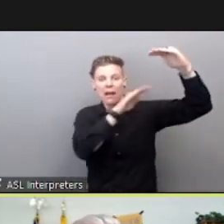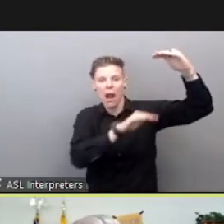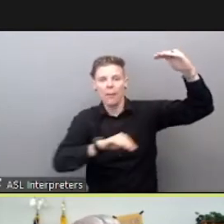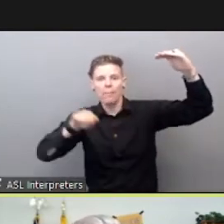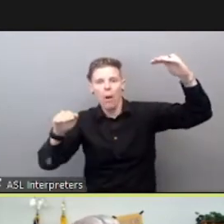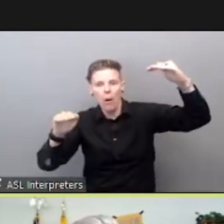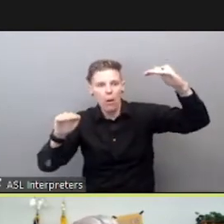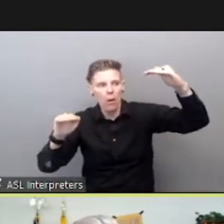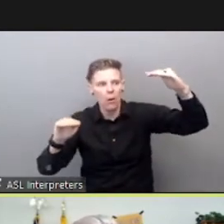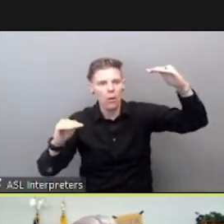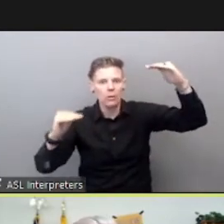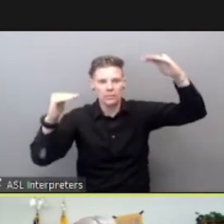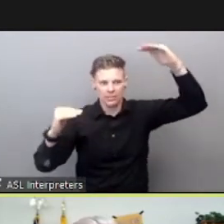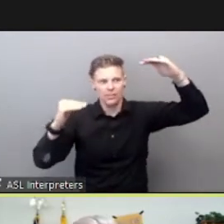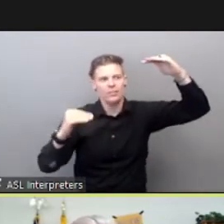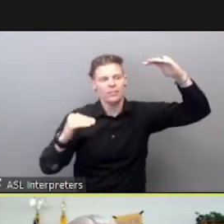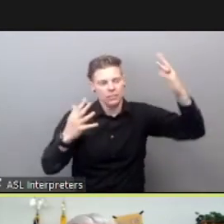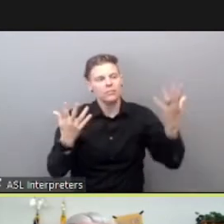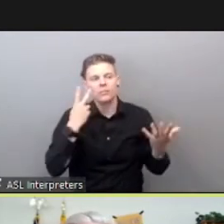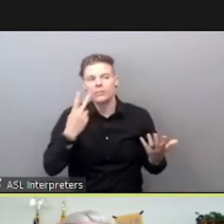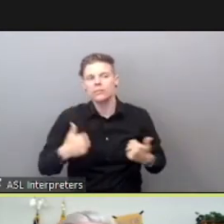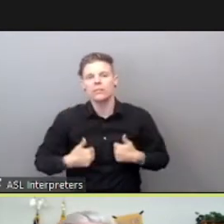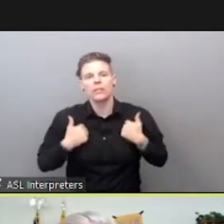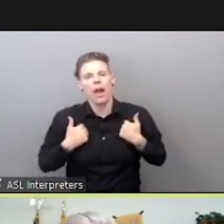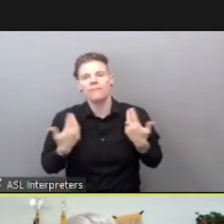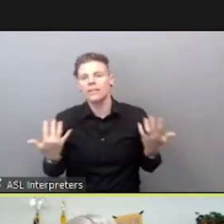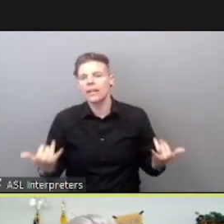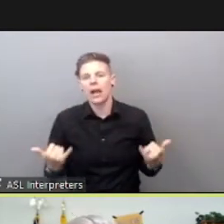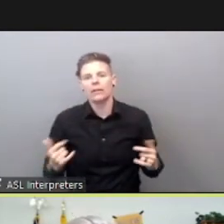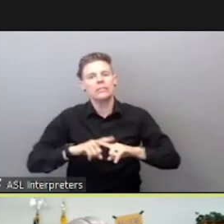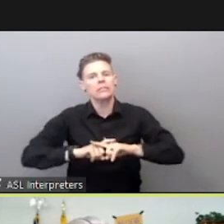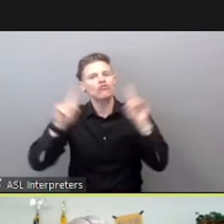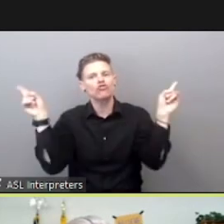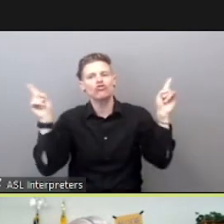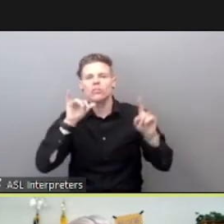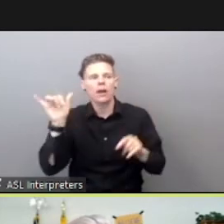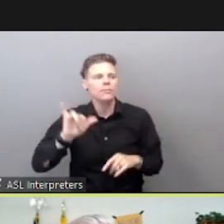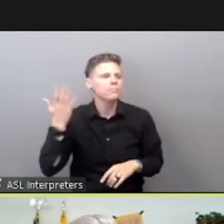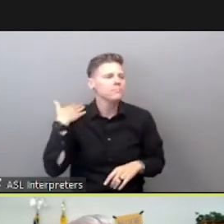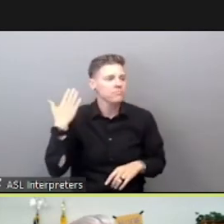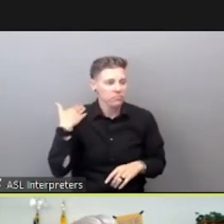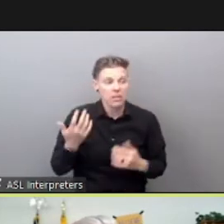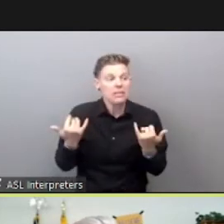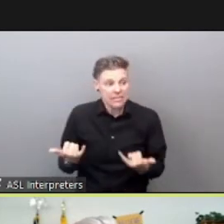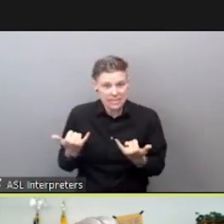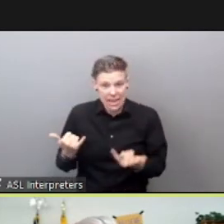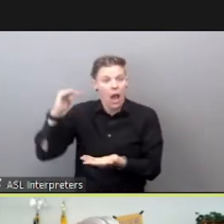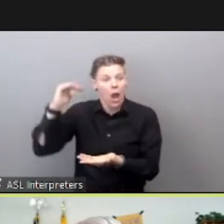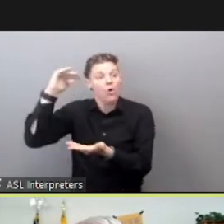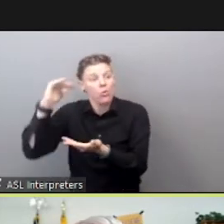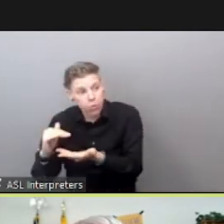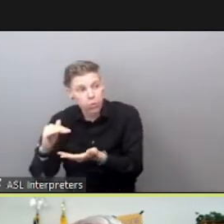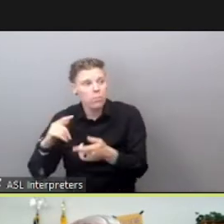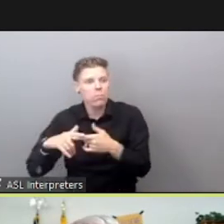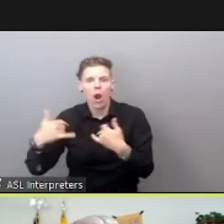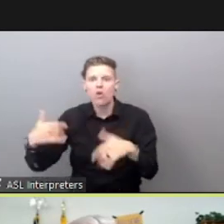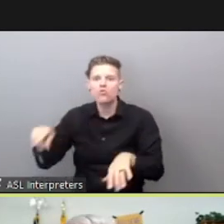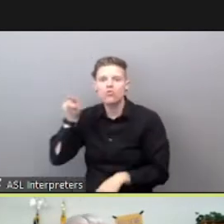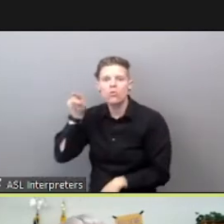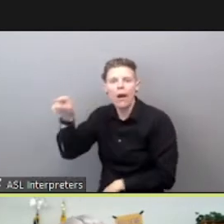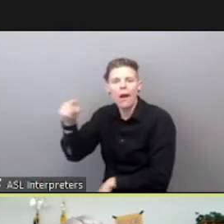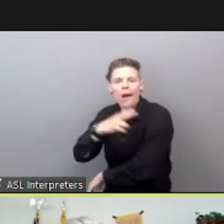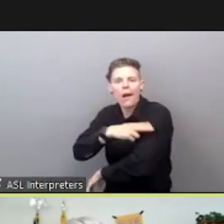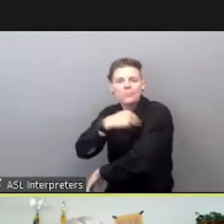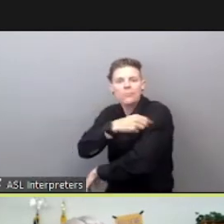drastically changed. One, we have a lot less nursing staff available in the state than we did before. And